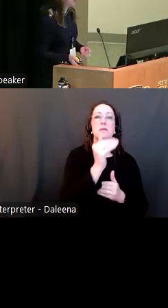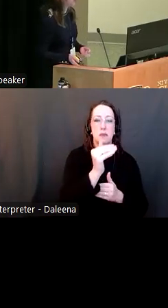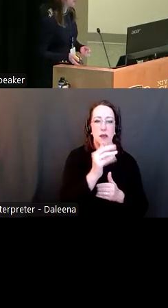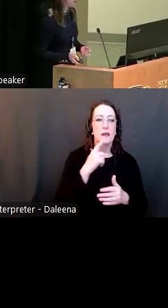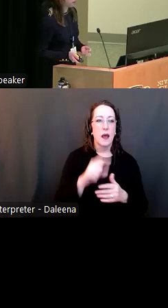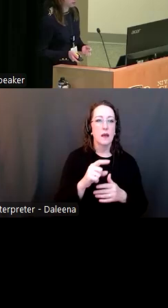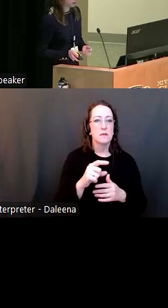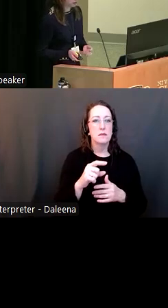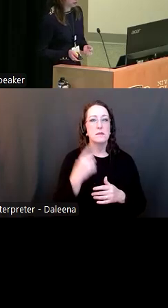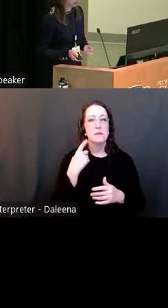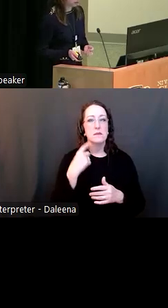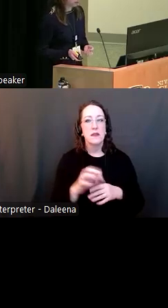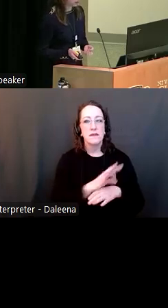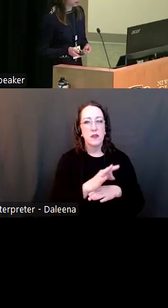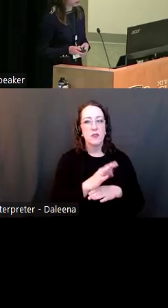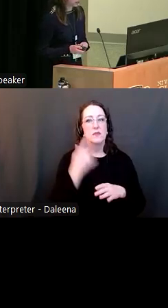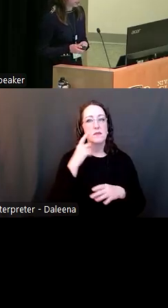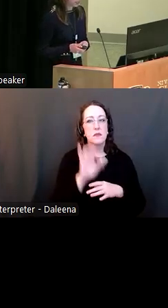untreated psychosis.